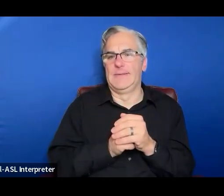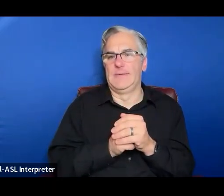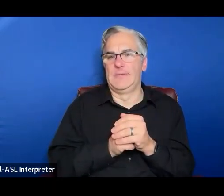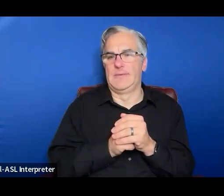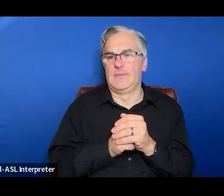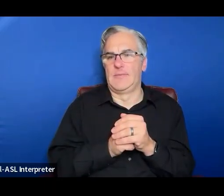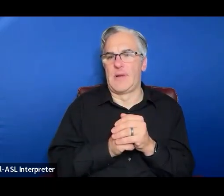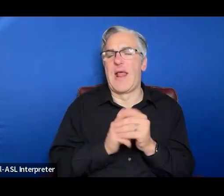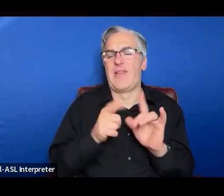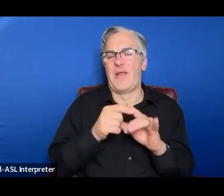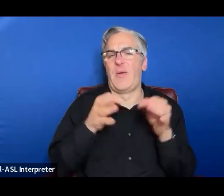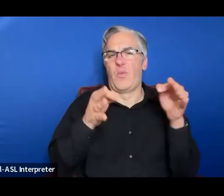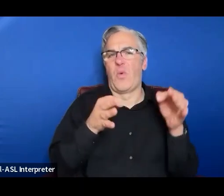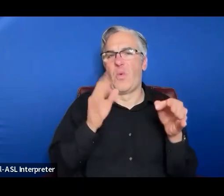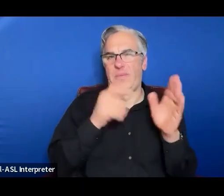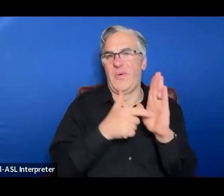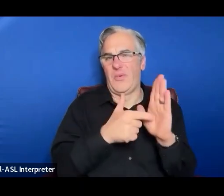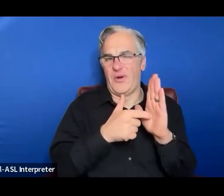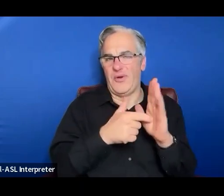And probate would be needed.